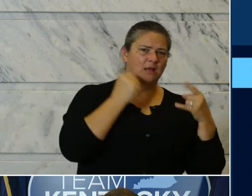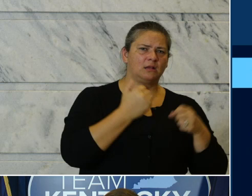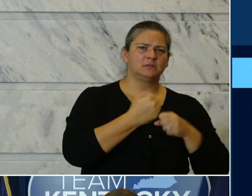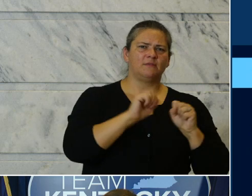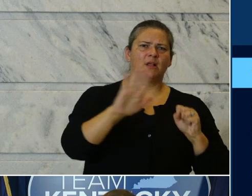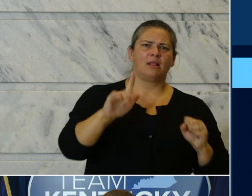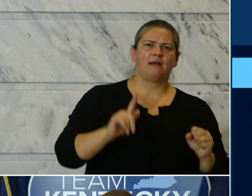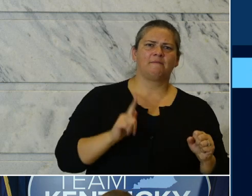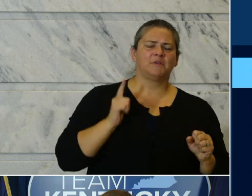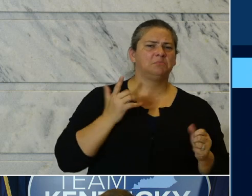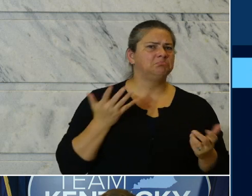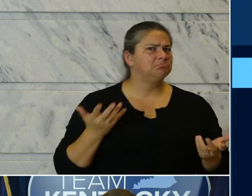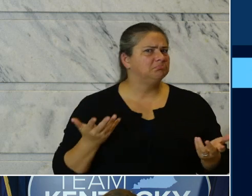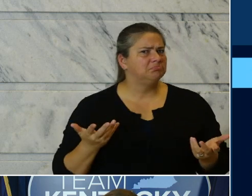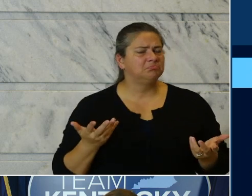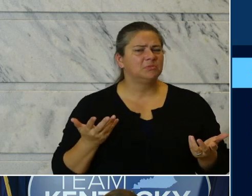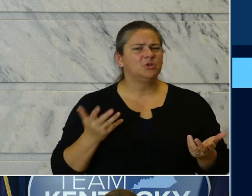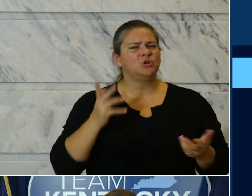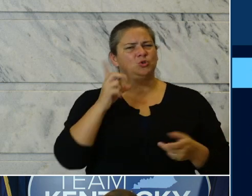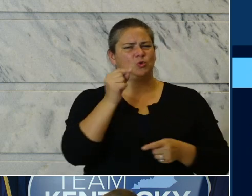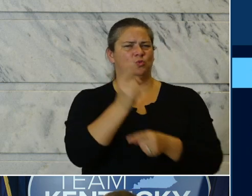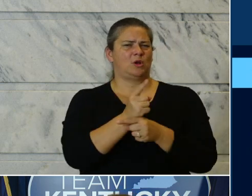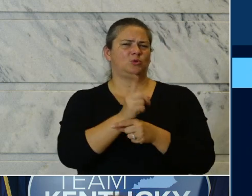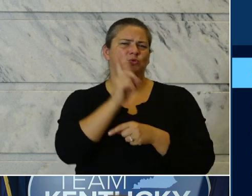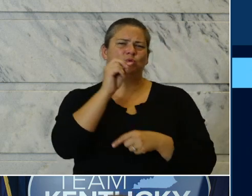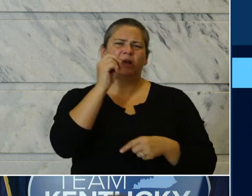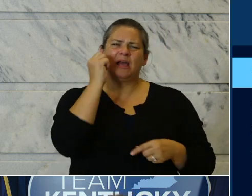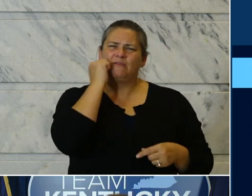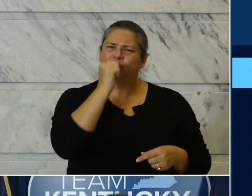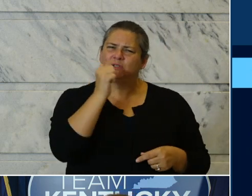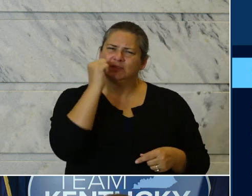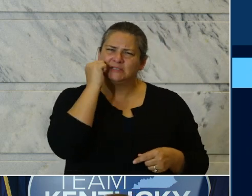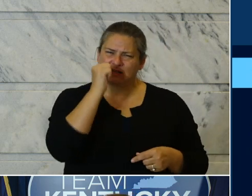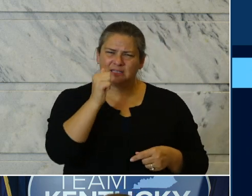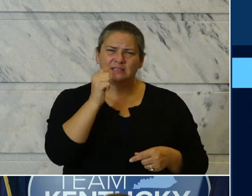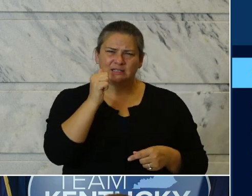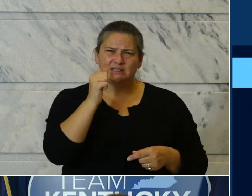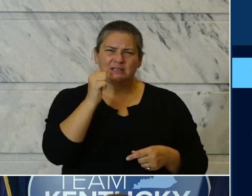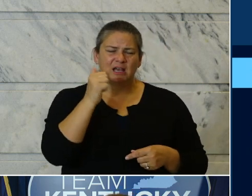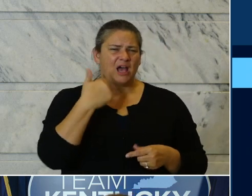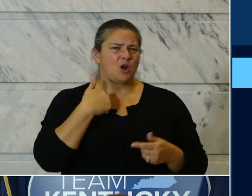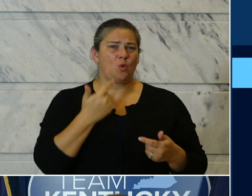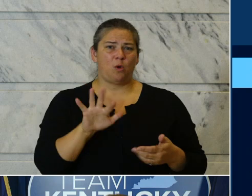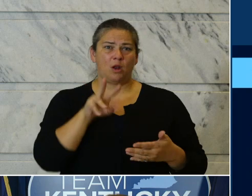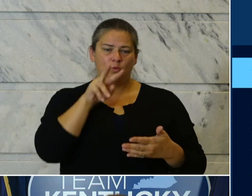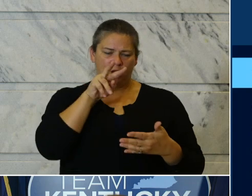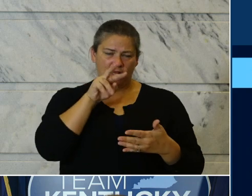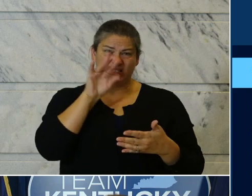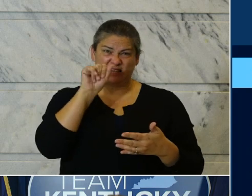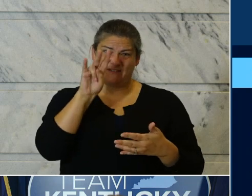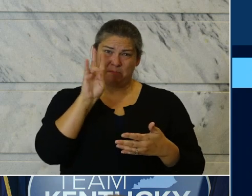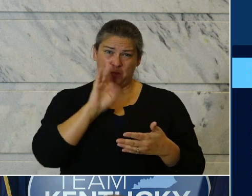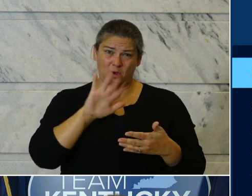thing. Do it every day. I don't want to read off 17 individuals again.